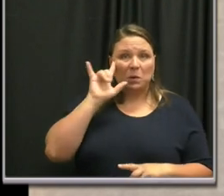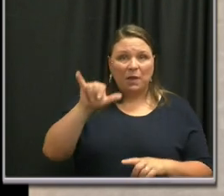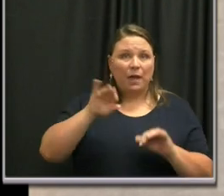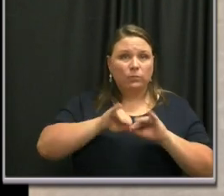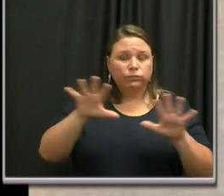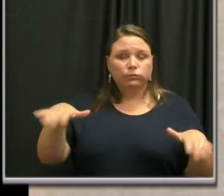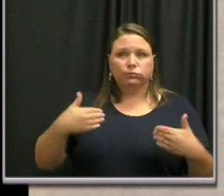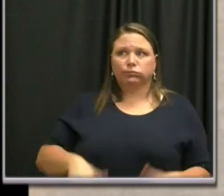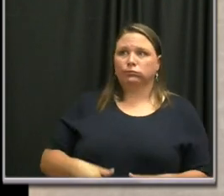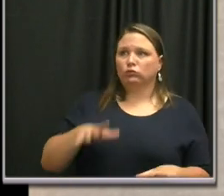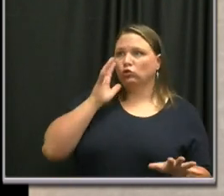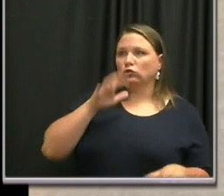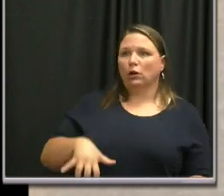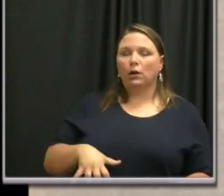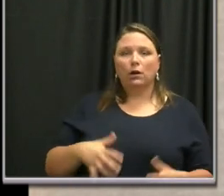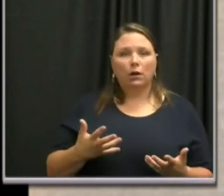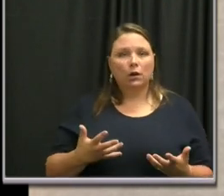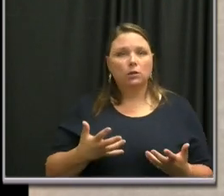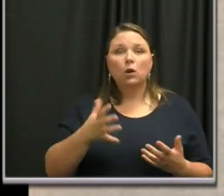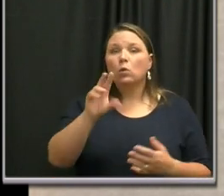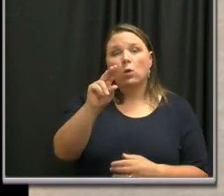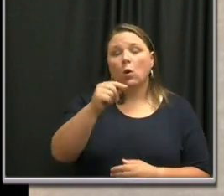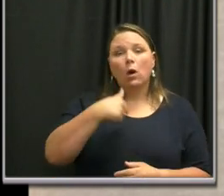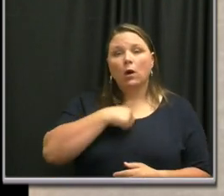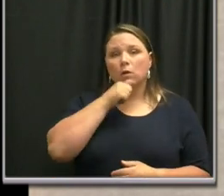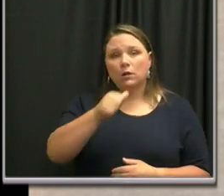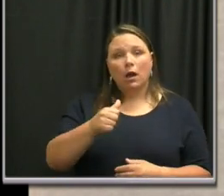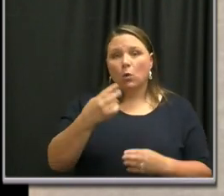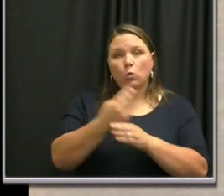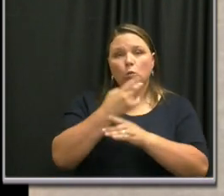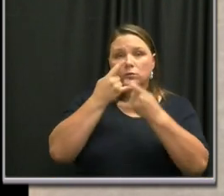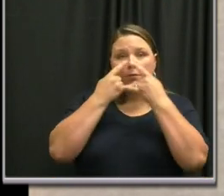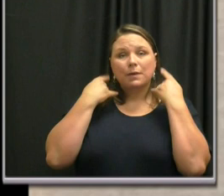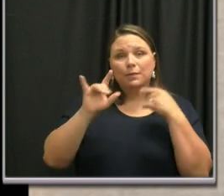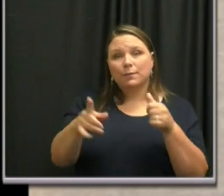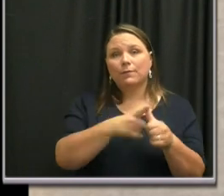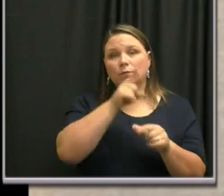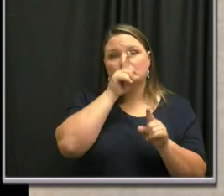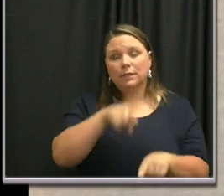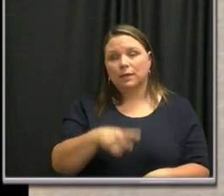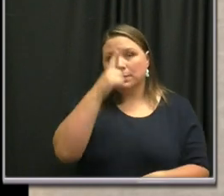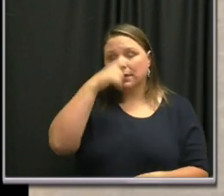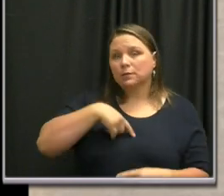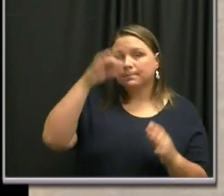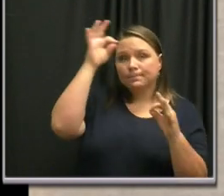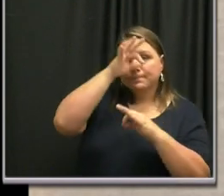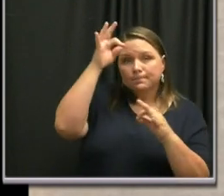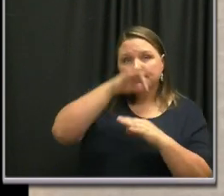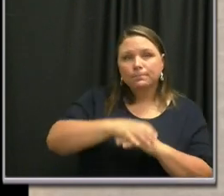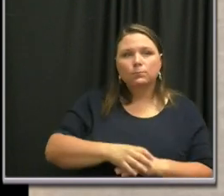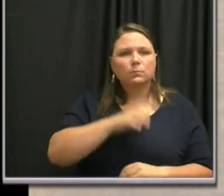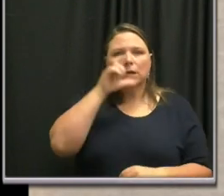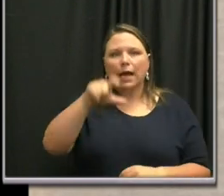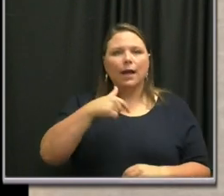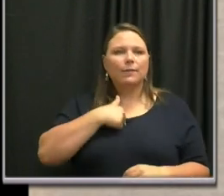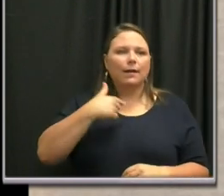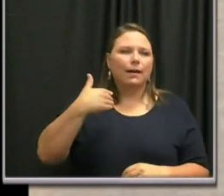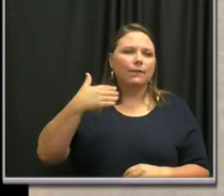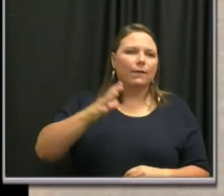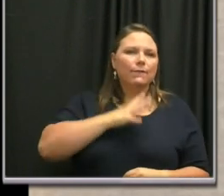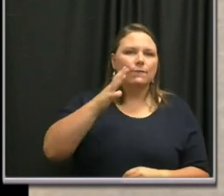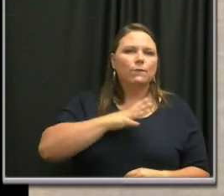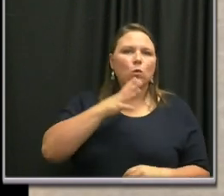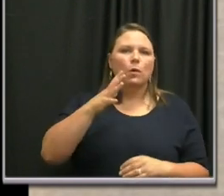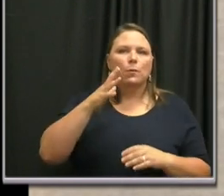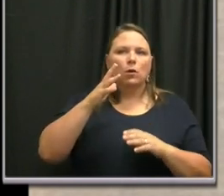out. So in short, let me start by saying I would not wear the mask. That's my first answer. And I don't think there needs to be a formal process of